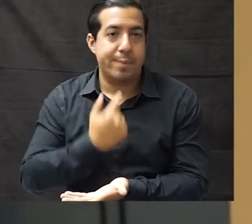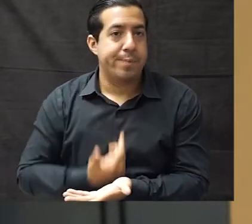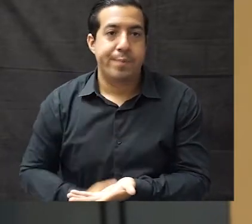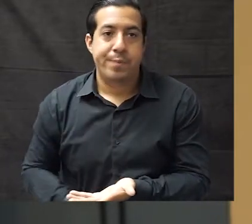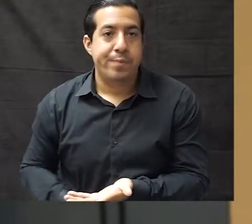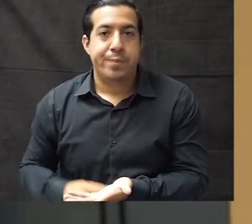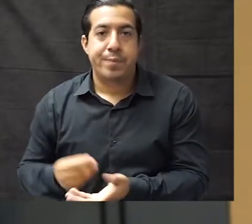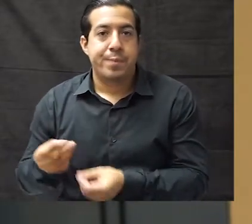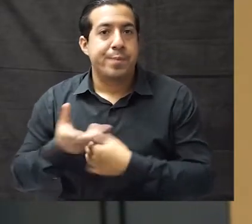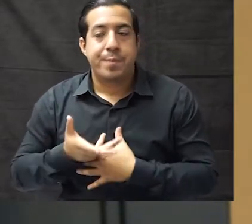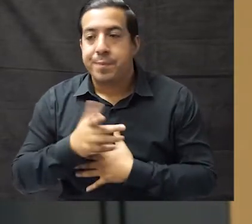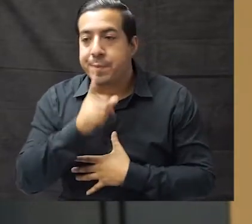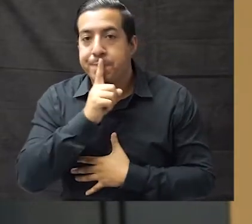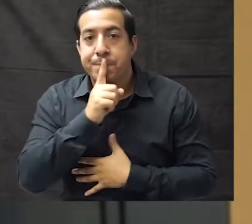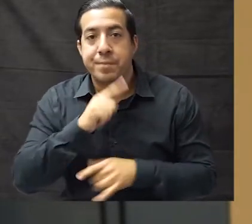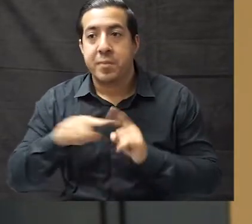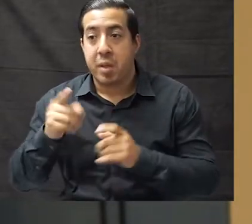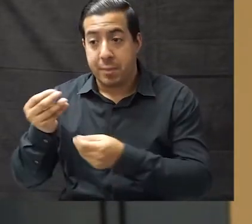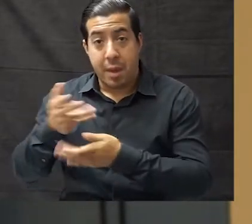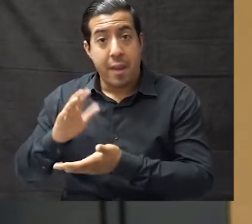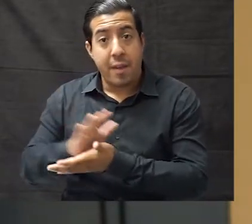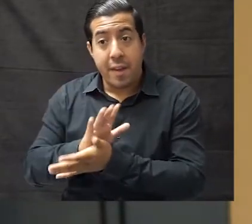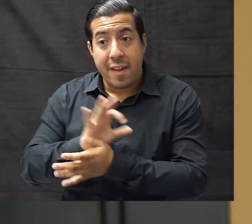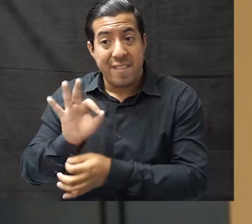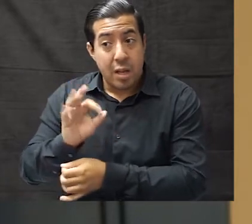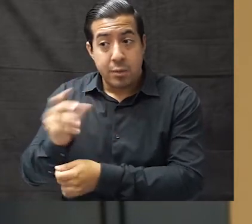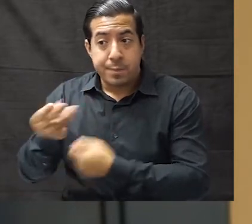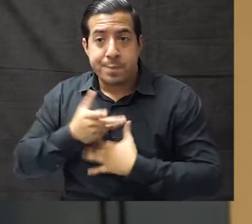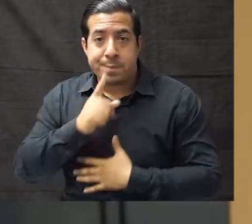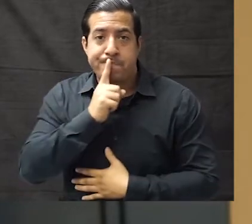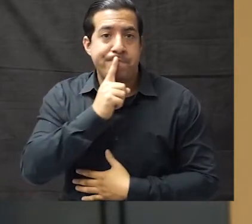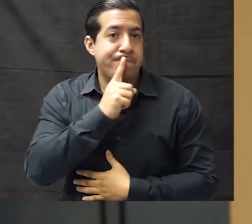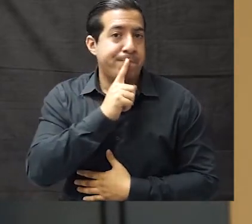So, but these pictures, I put these in here so that you can see